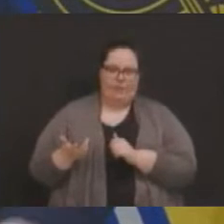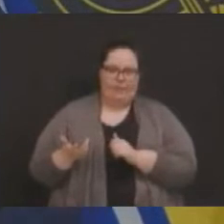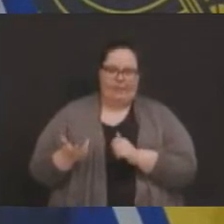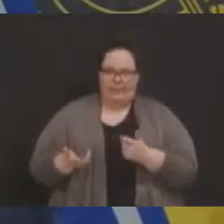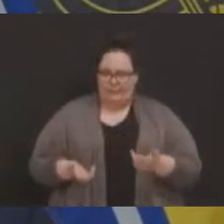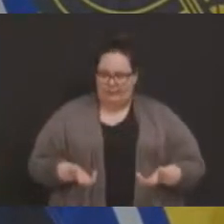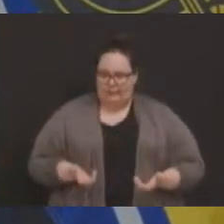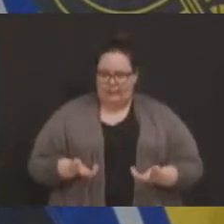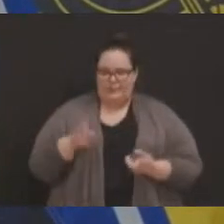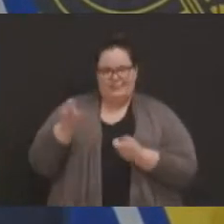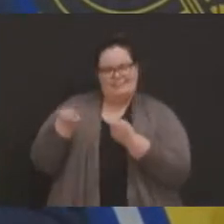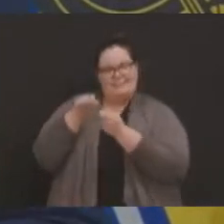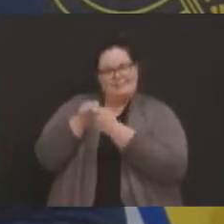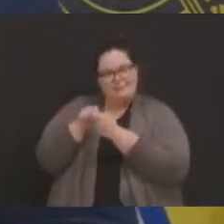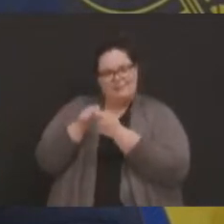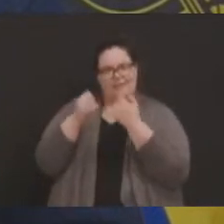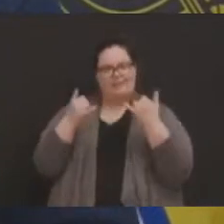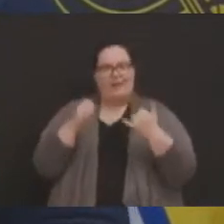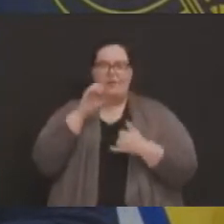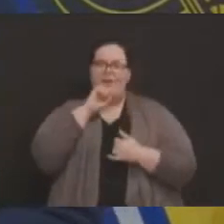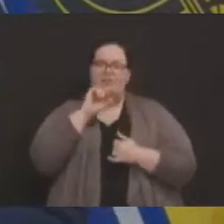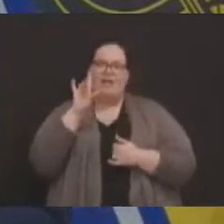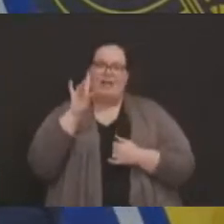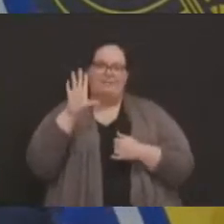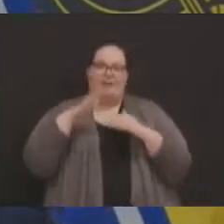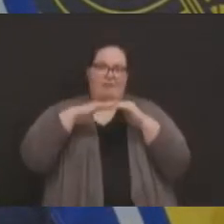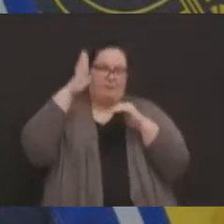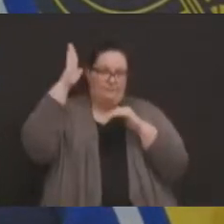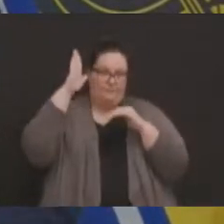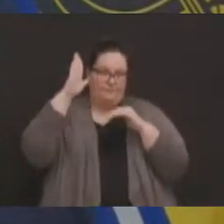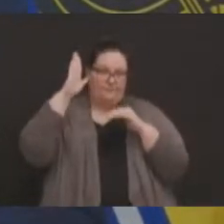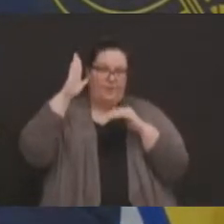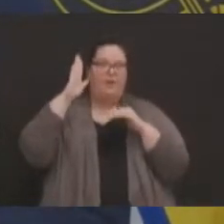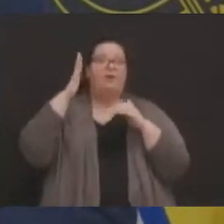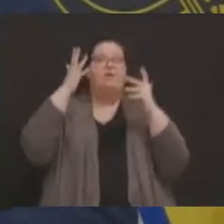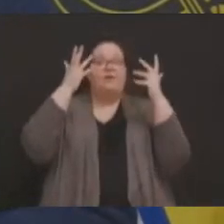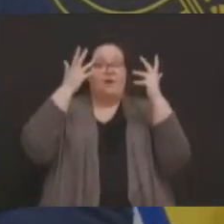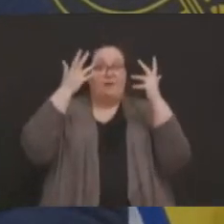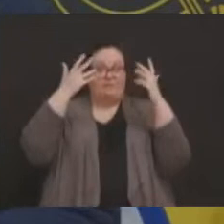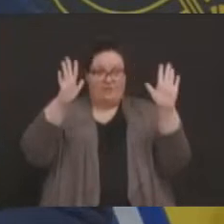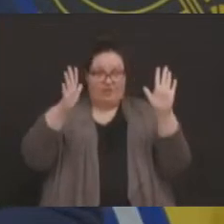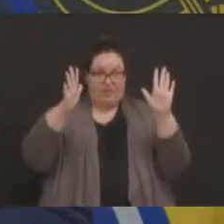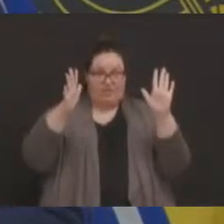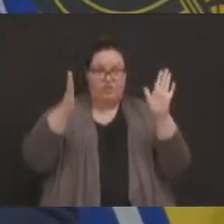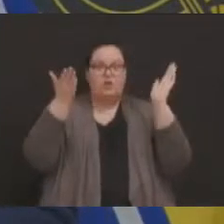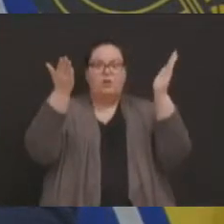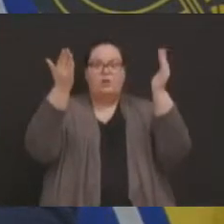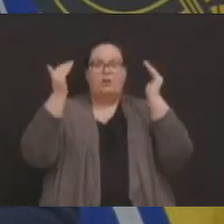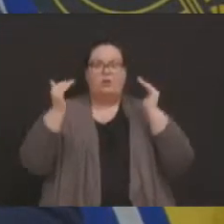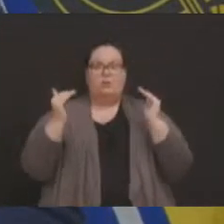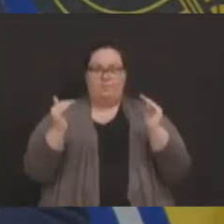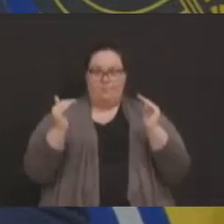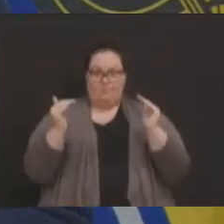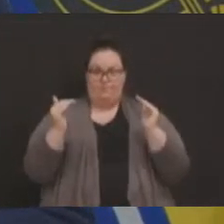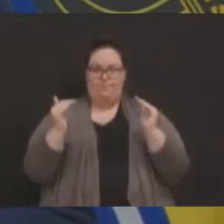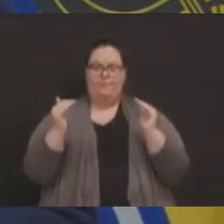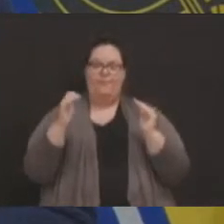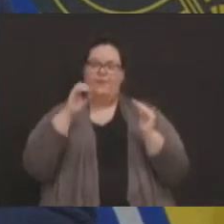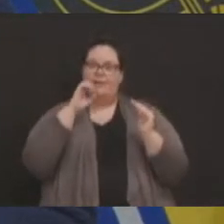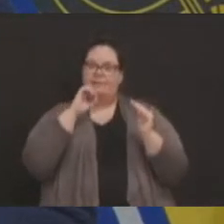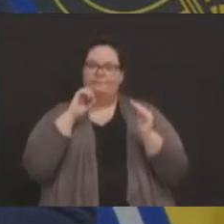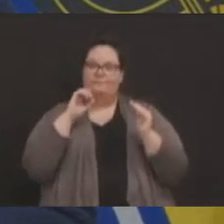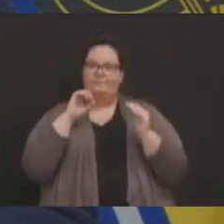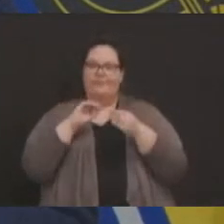of course those numbers will come down to 80 and 75 and 70, and Medicare will take care of identifying those who we